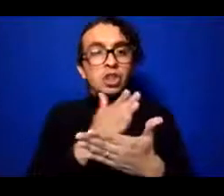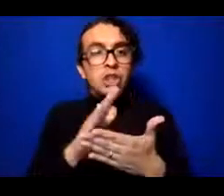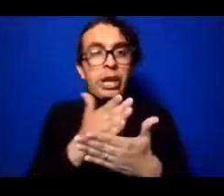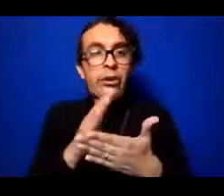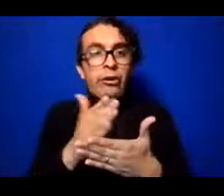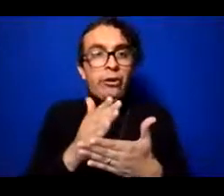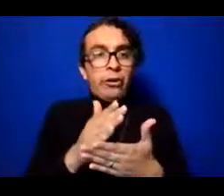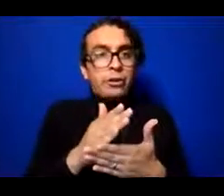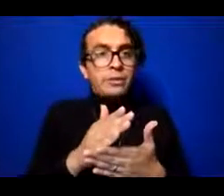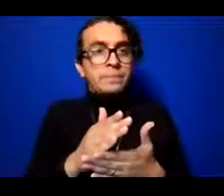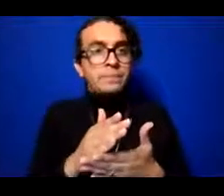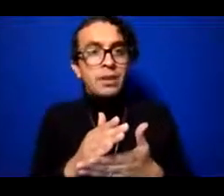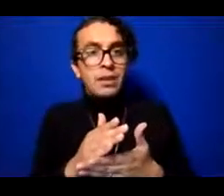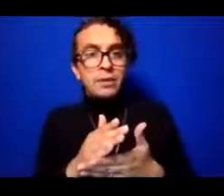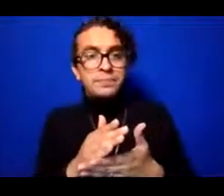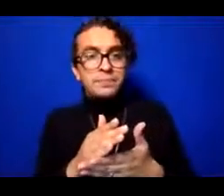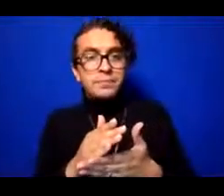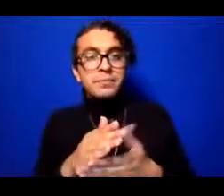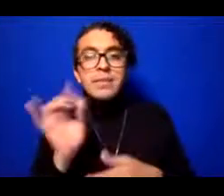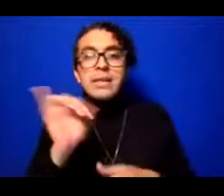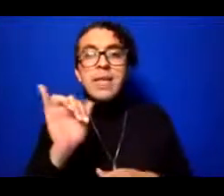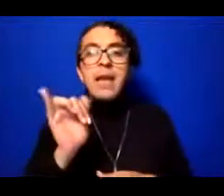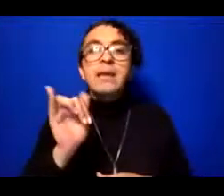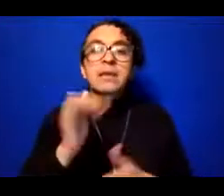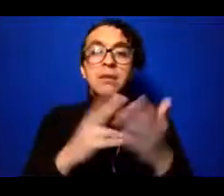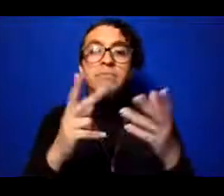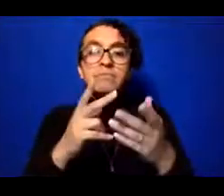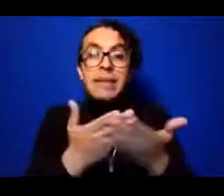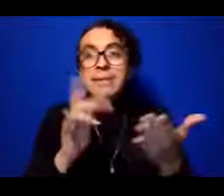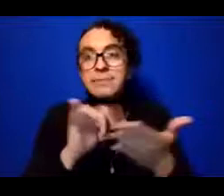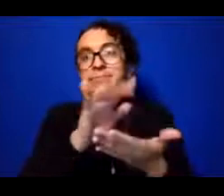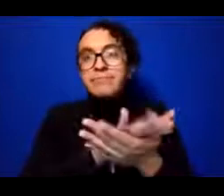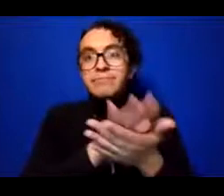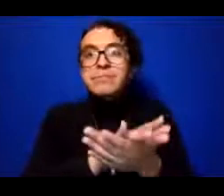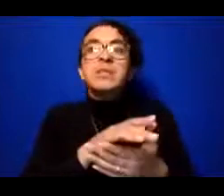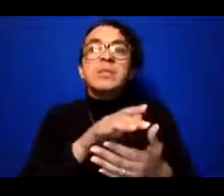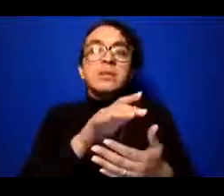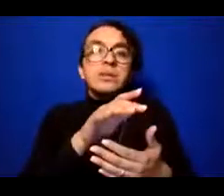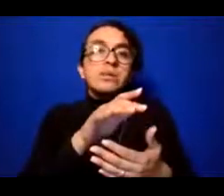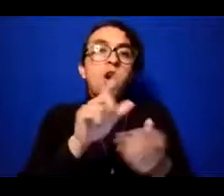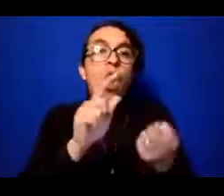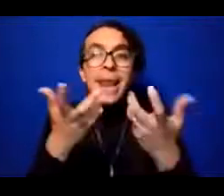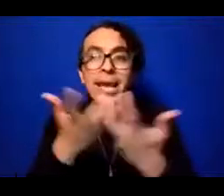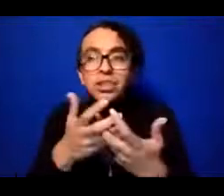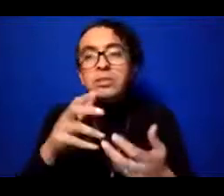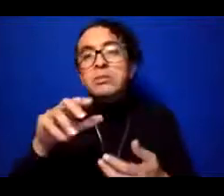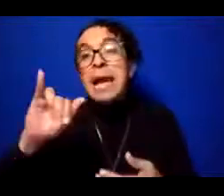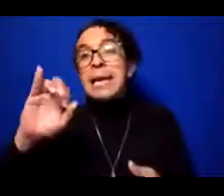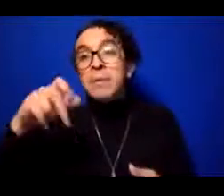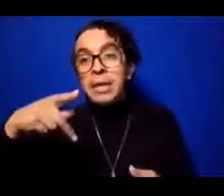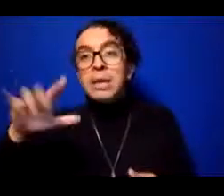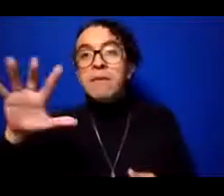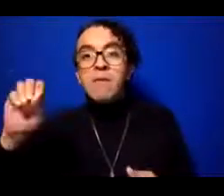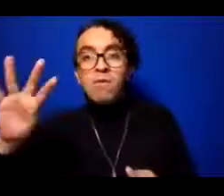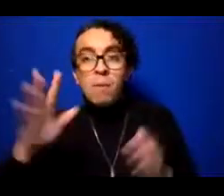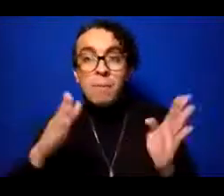there's certain places like academic and emotional health accommodations, which are IEP and 504 plans to consider if your child's